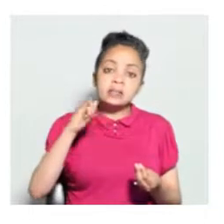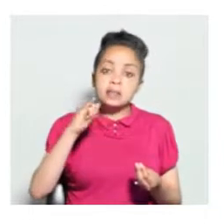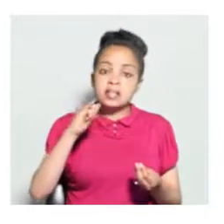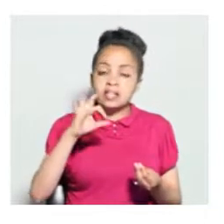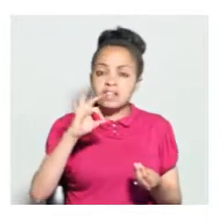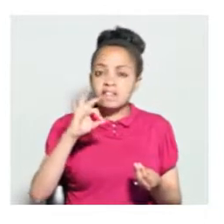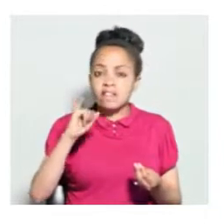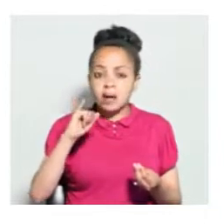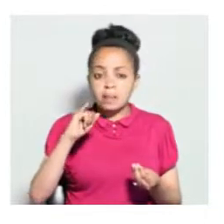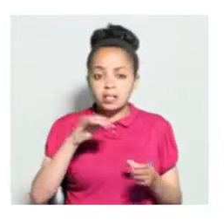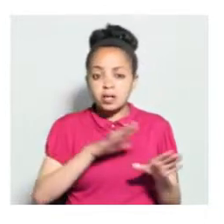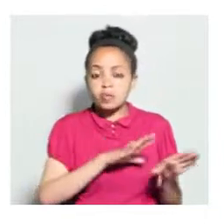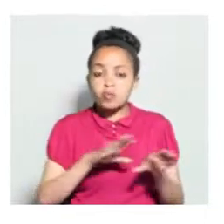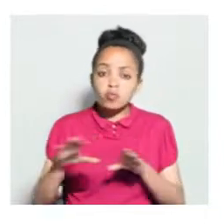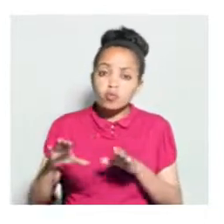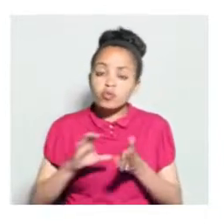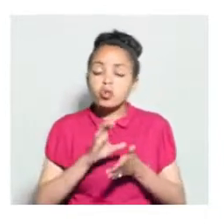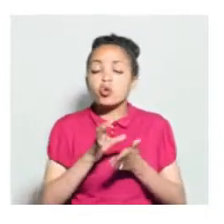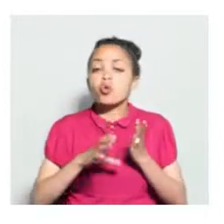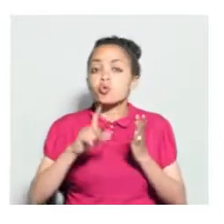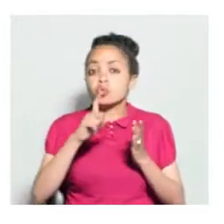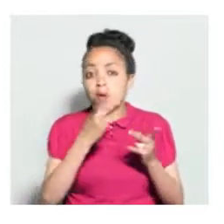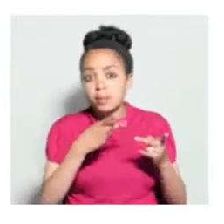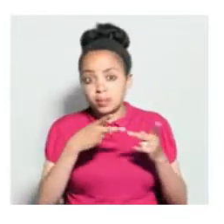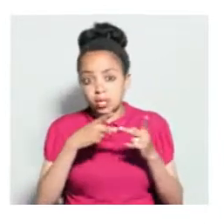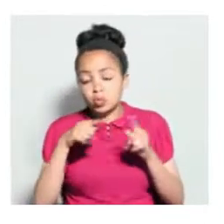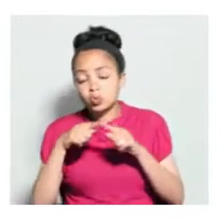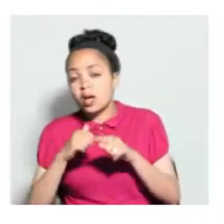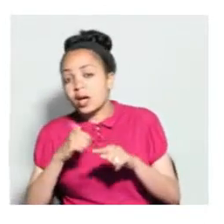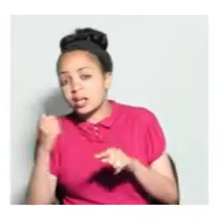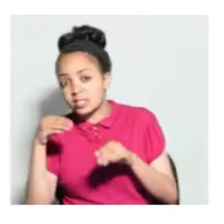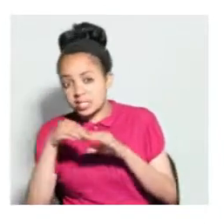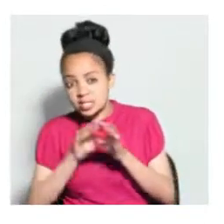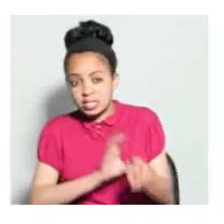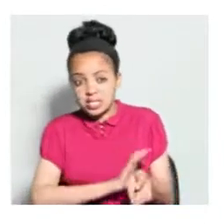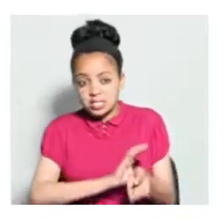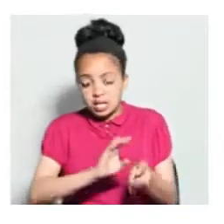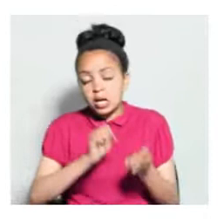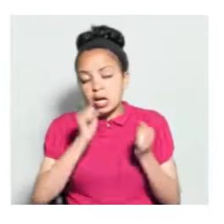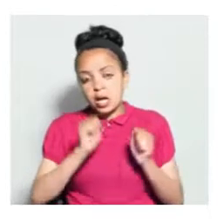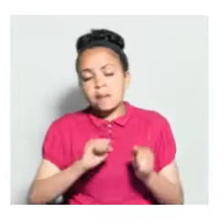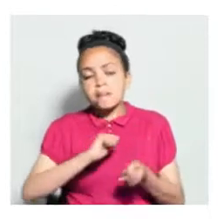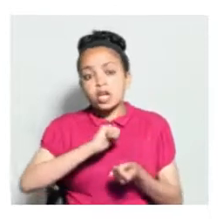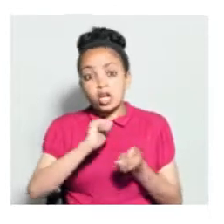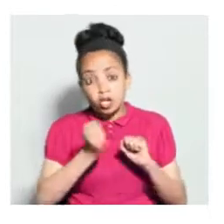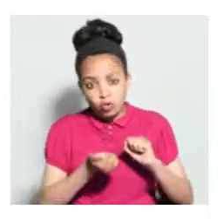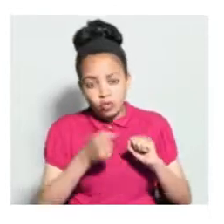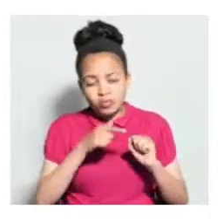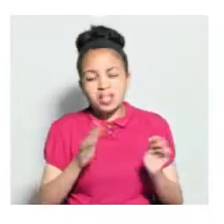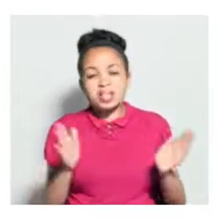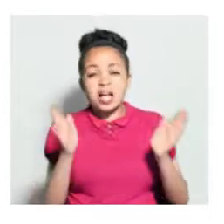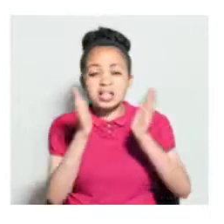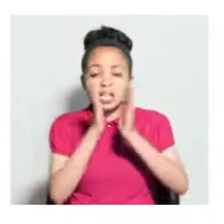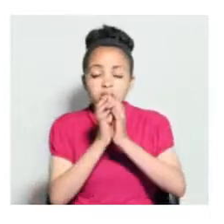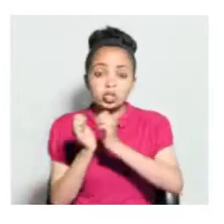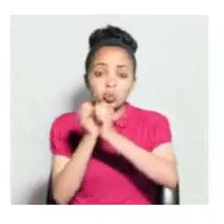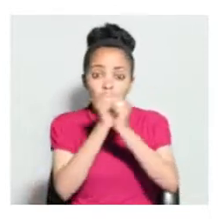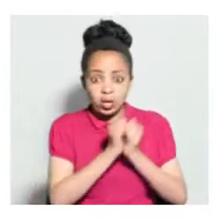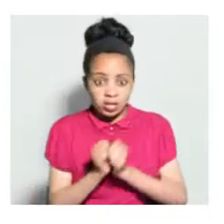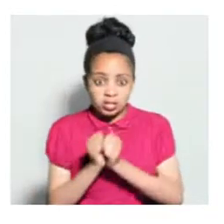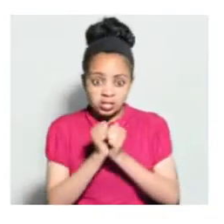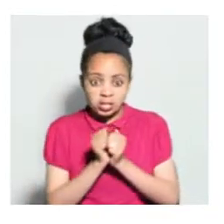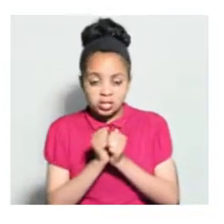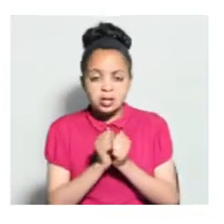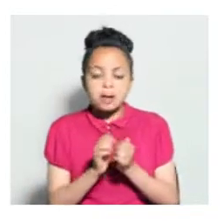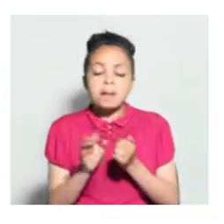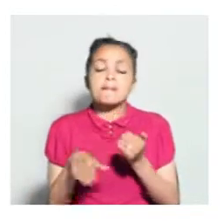that can move chromosome from one place to another through the cell can be reformed, that attached together still